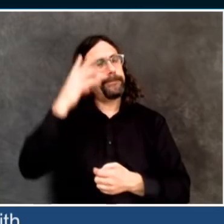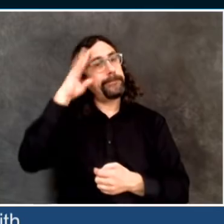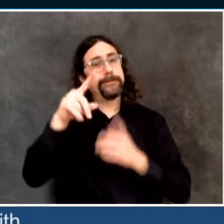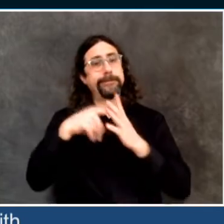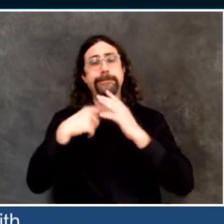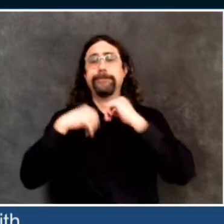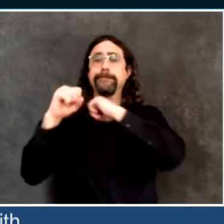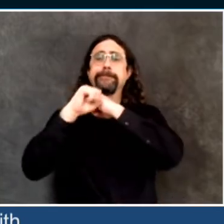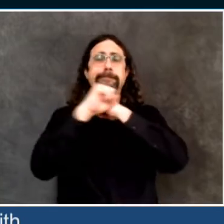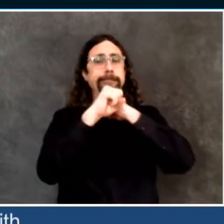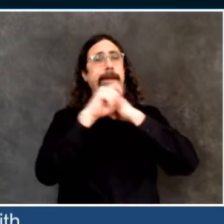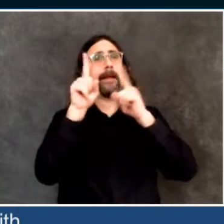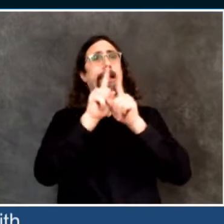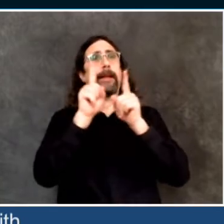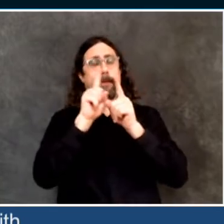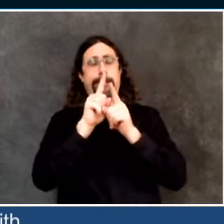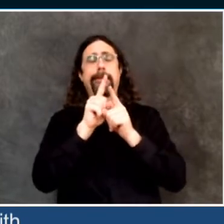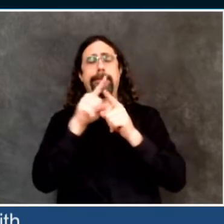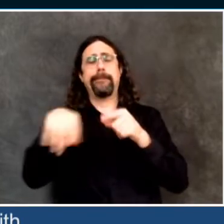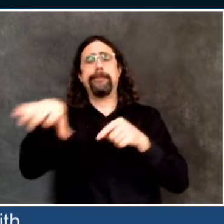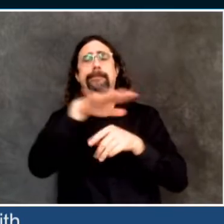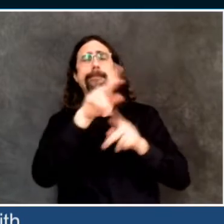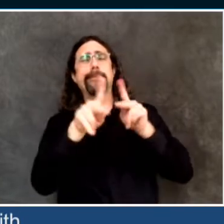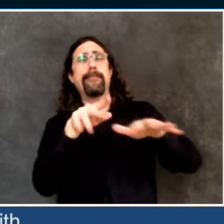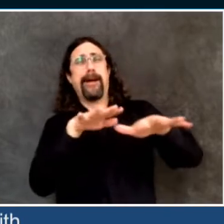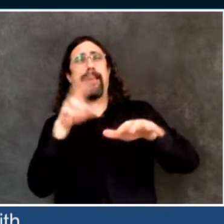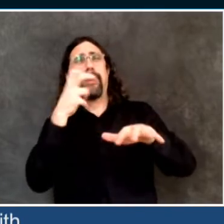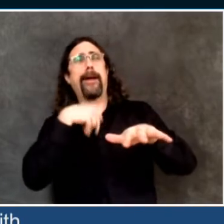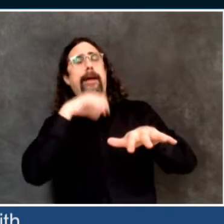extraordinary challenge. Third,